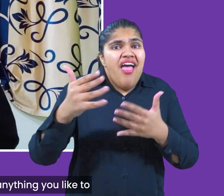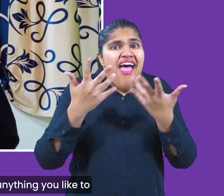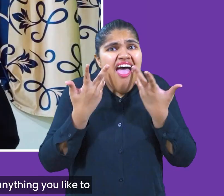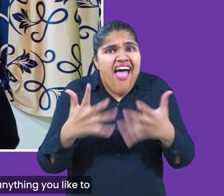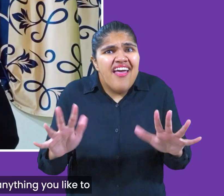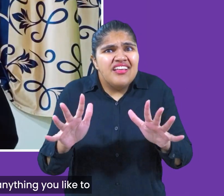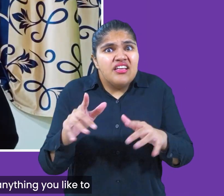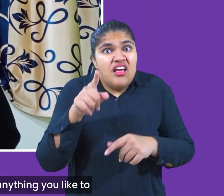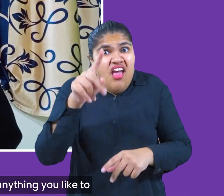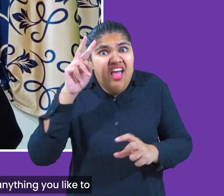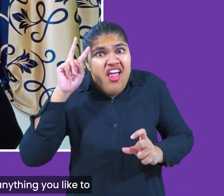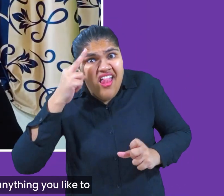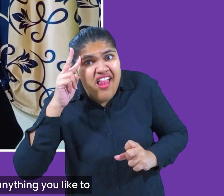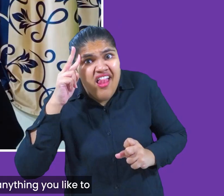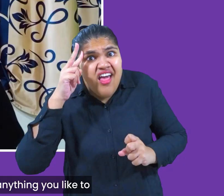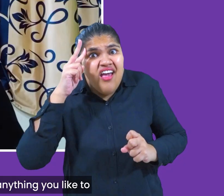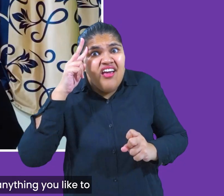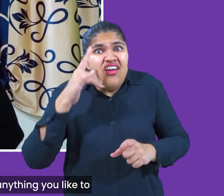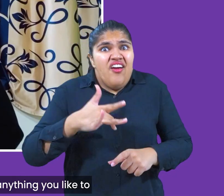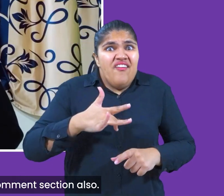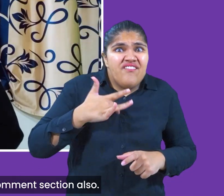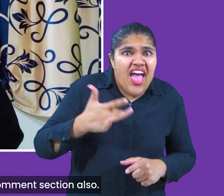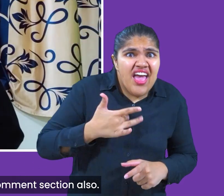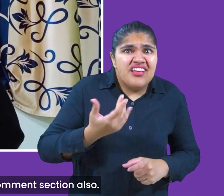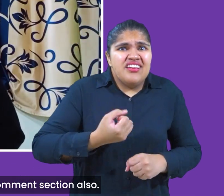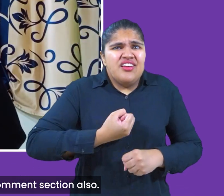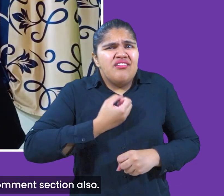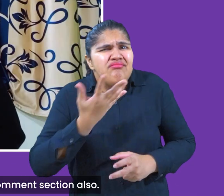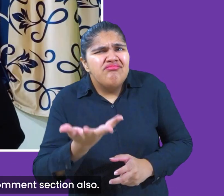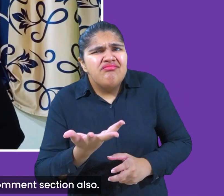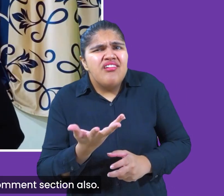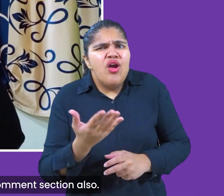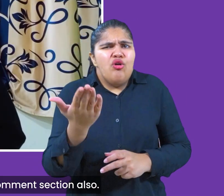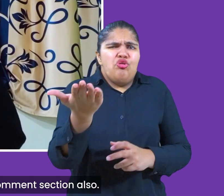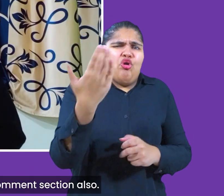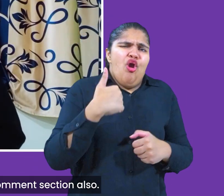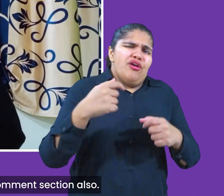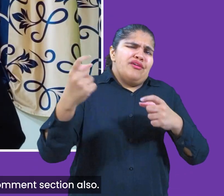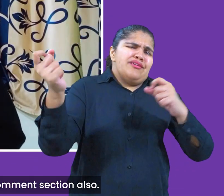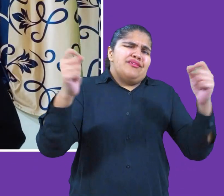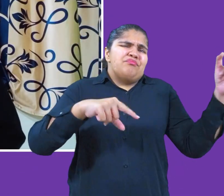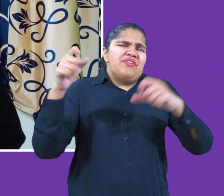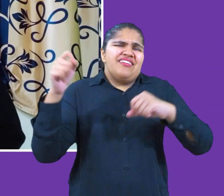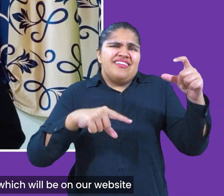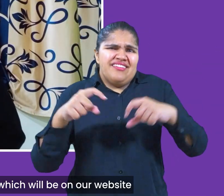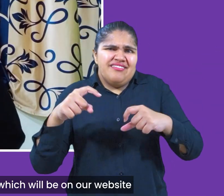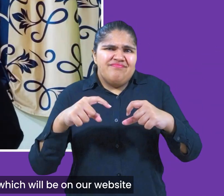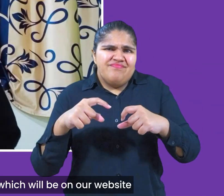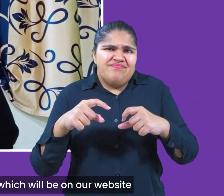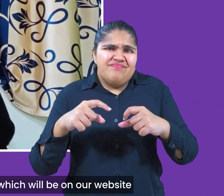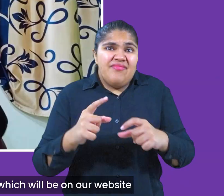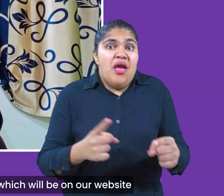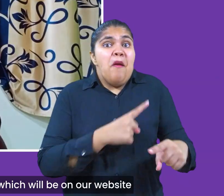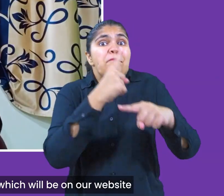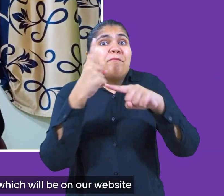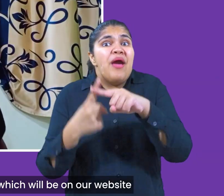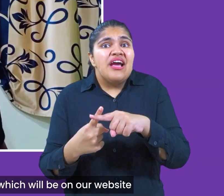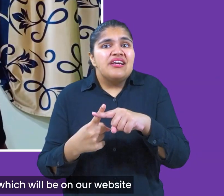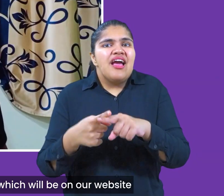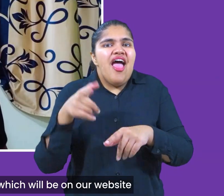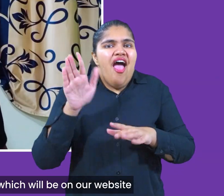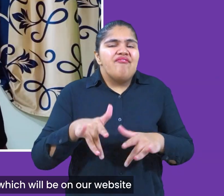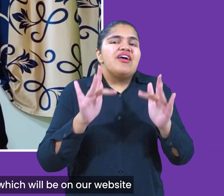to share, or if there is anything you like to express, then please post in the comment section also. And yeah, I'll be